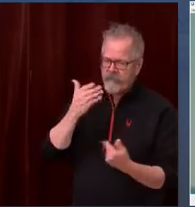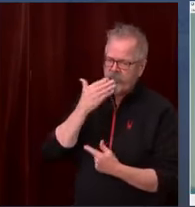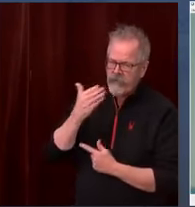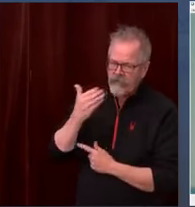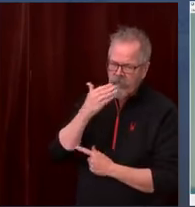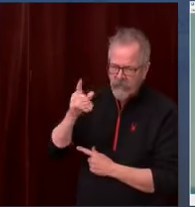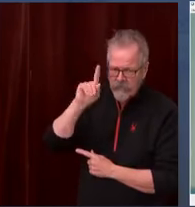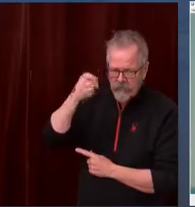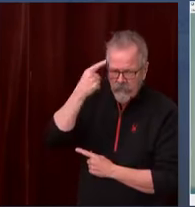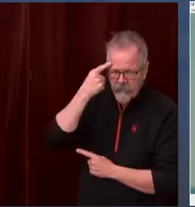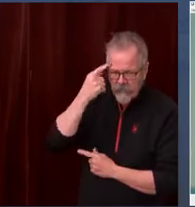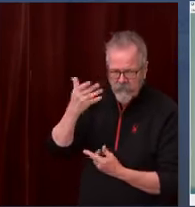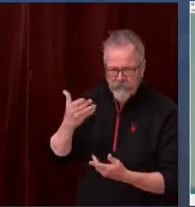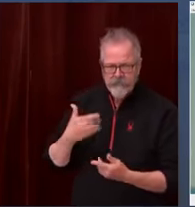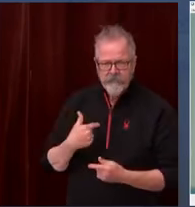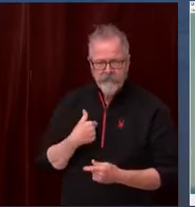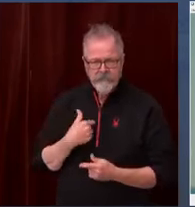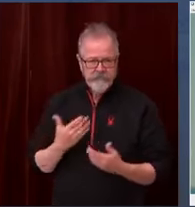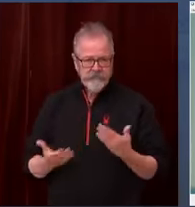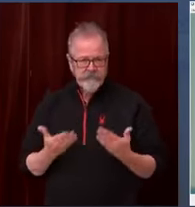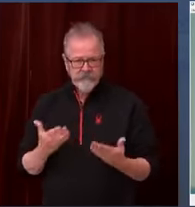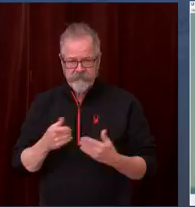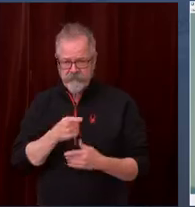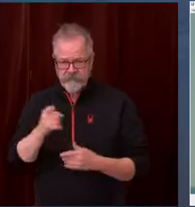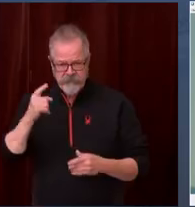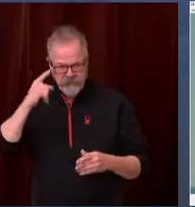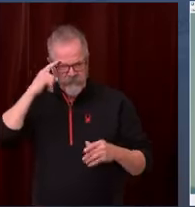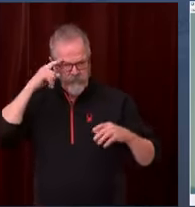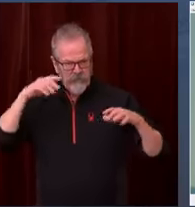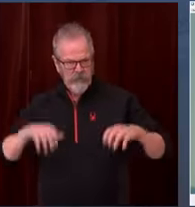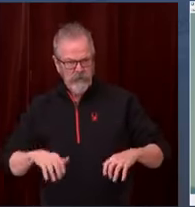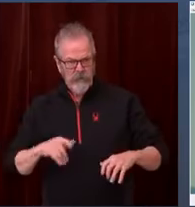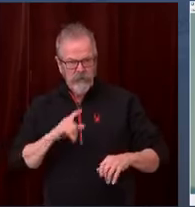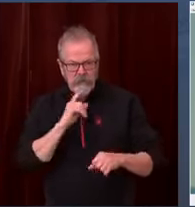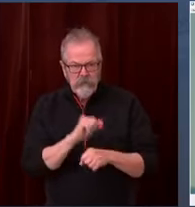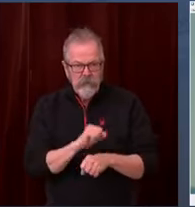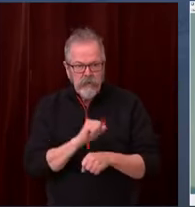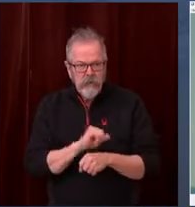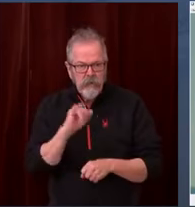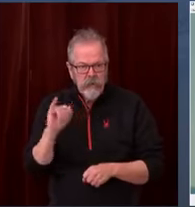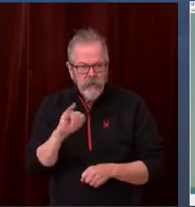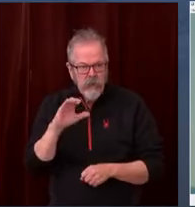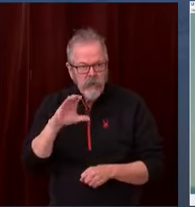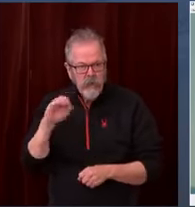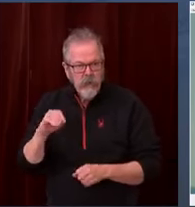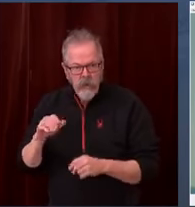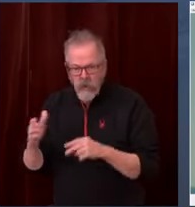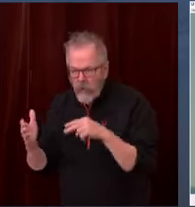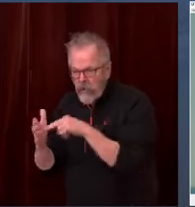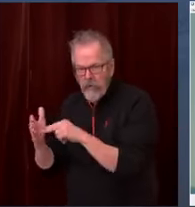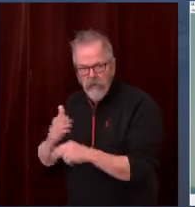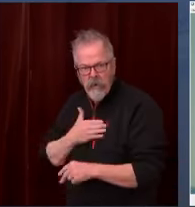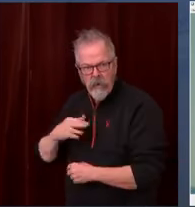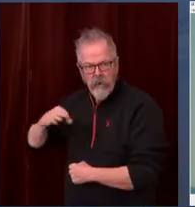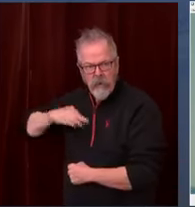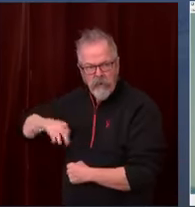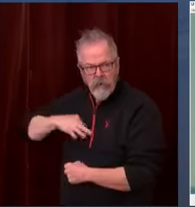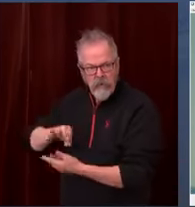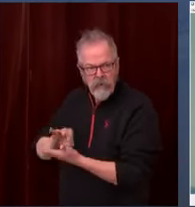pay for car insurance and homeowners insurance. So I am indeed pleased that we can come in on this